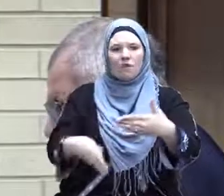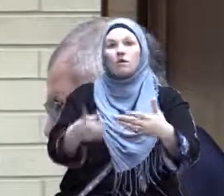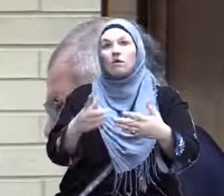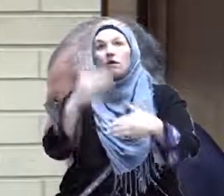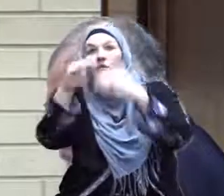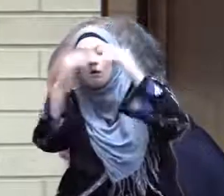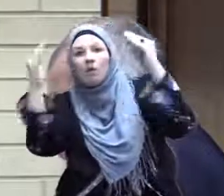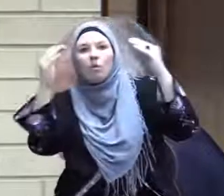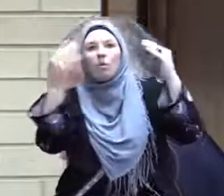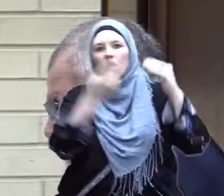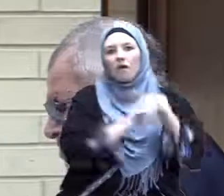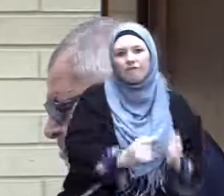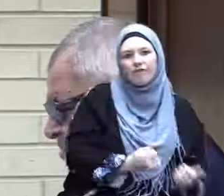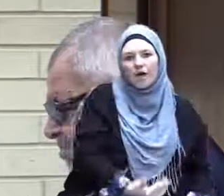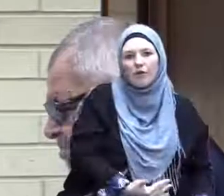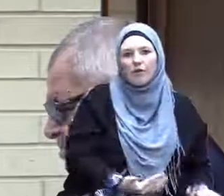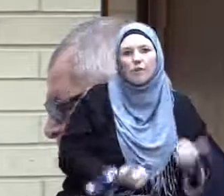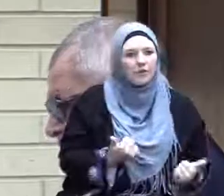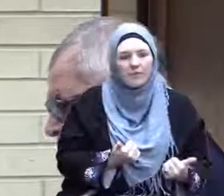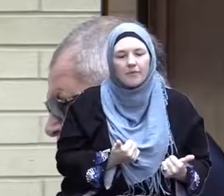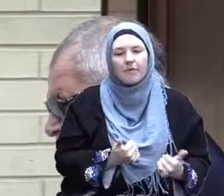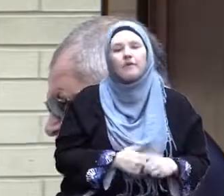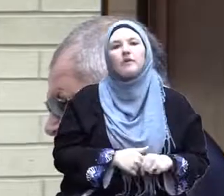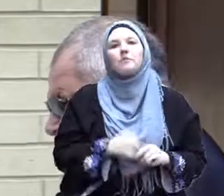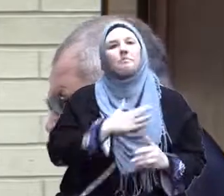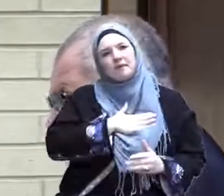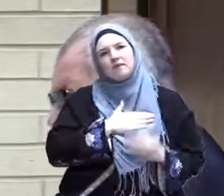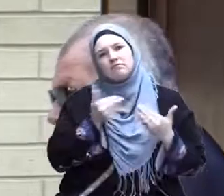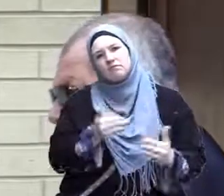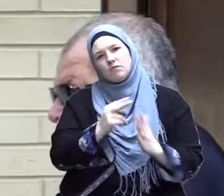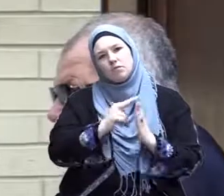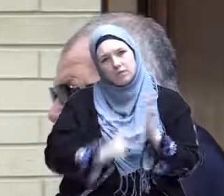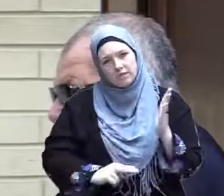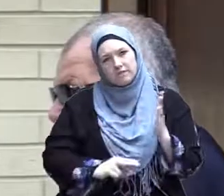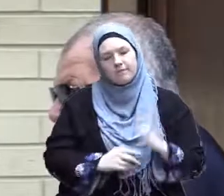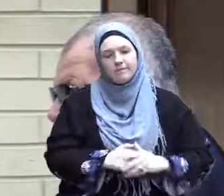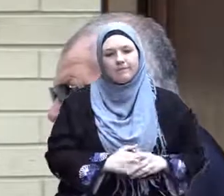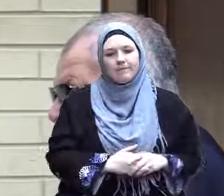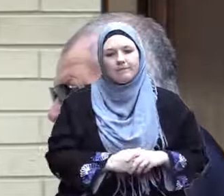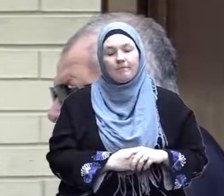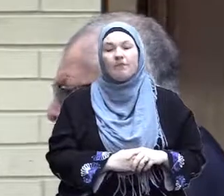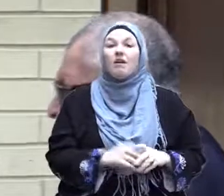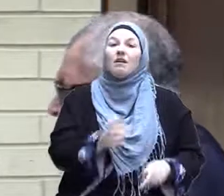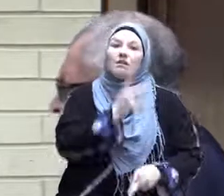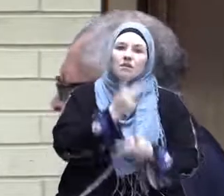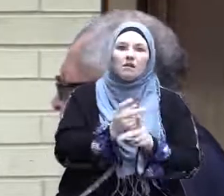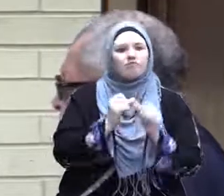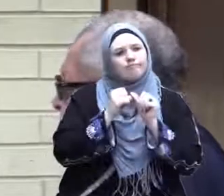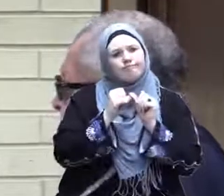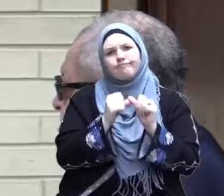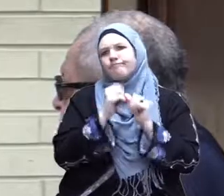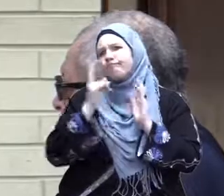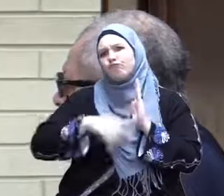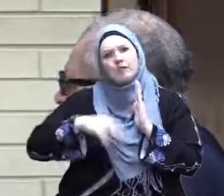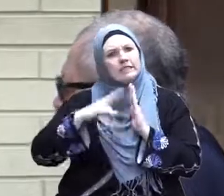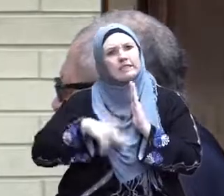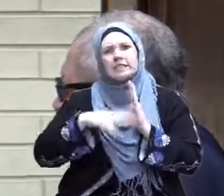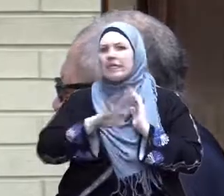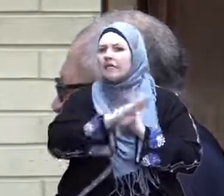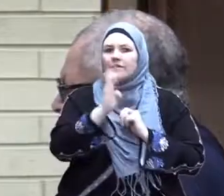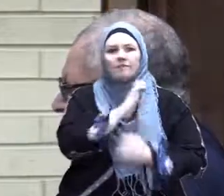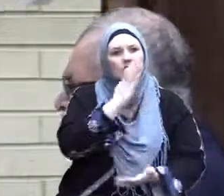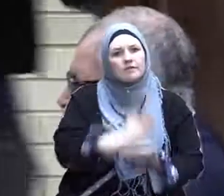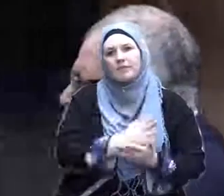what matters most. So please, read and keep reading and never